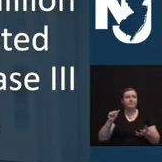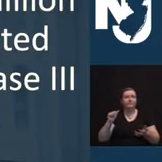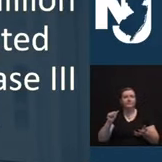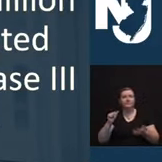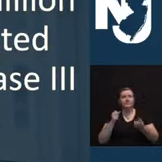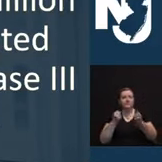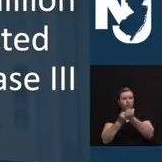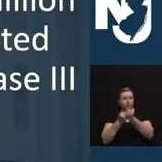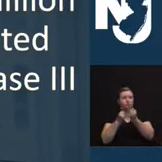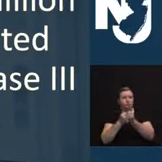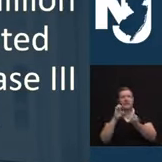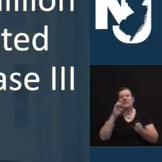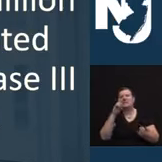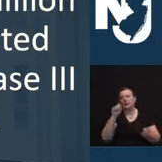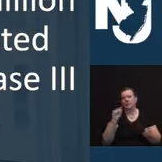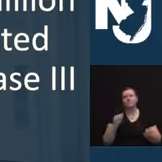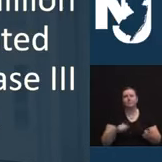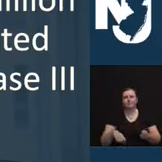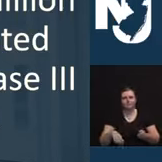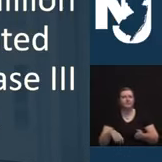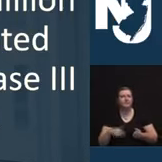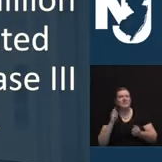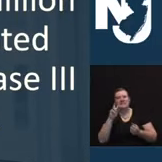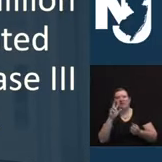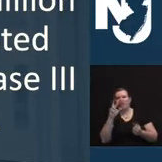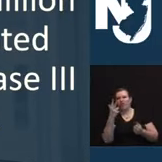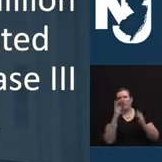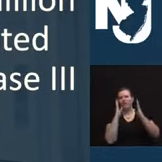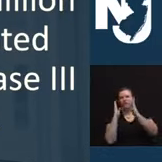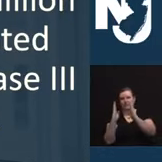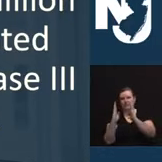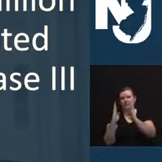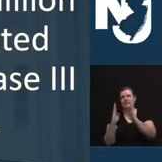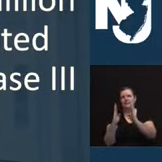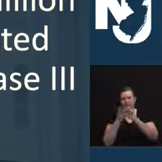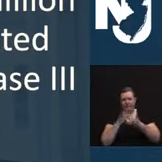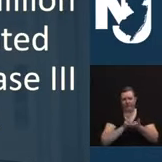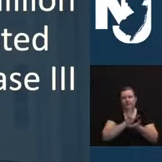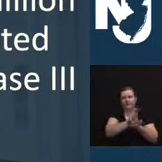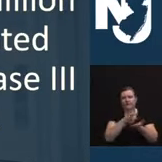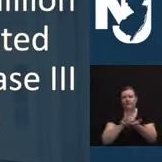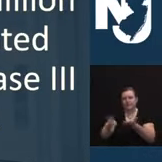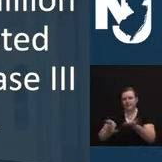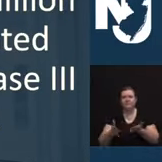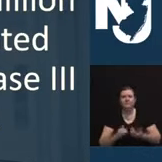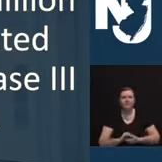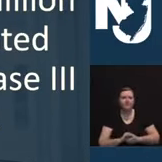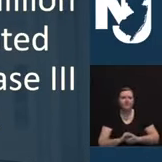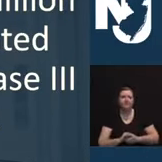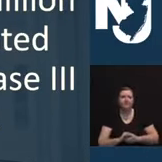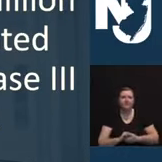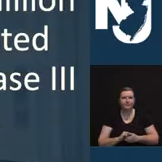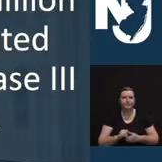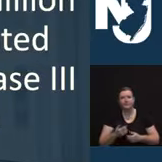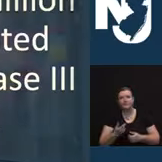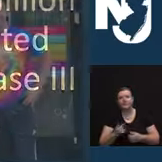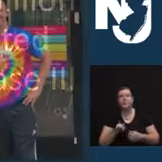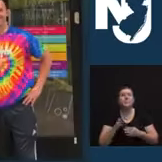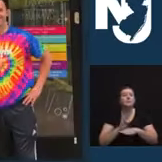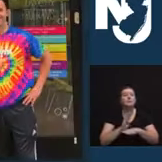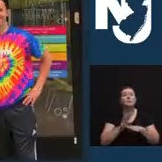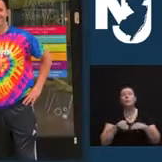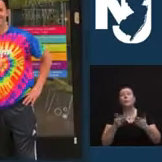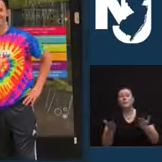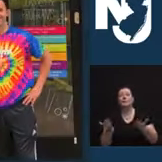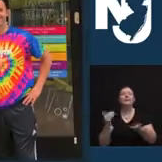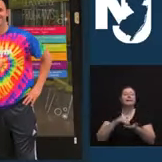3 grant program. But let's also celebrate the businesses who today are back open because of the EDA's partnership. And